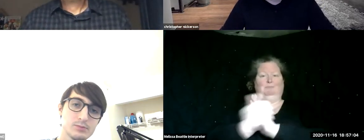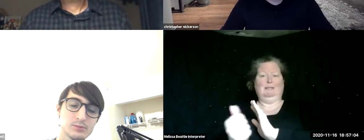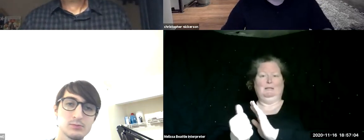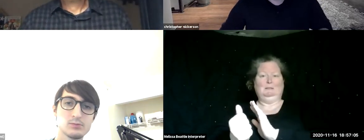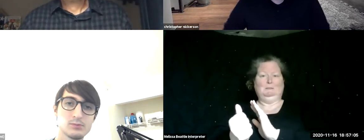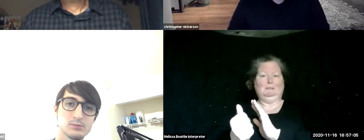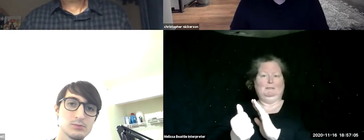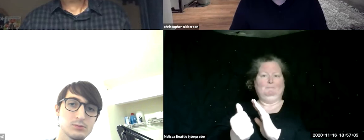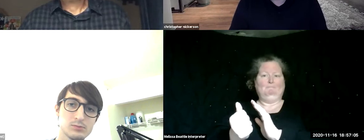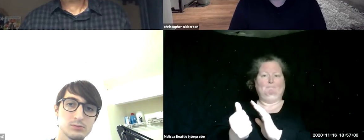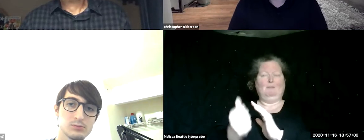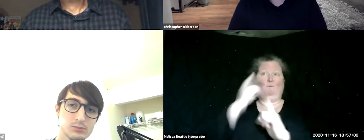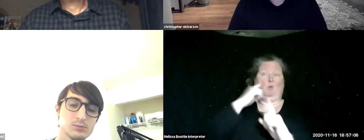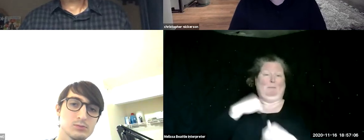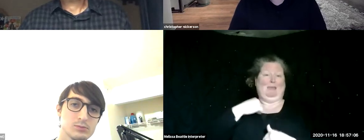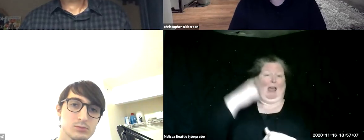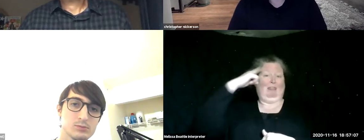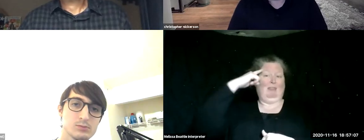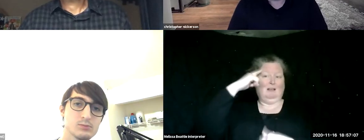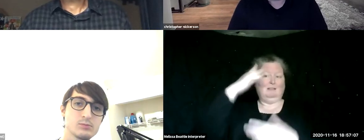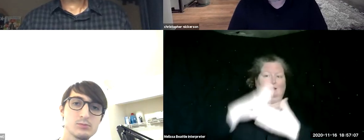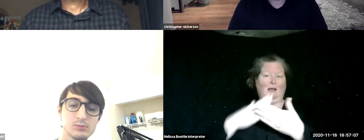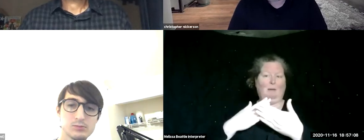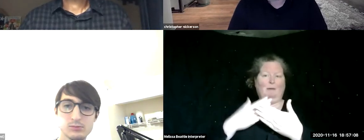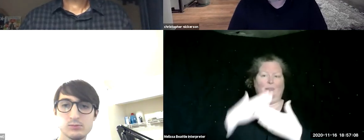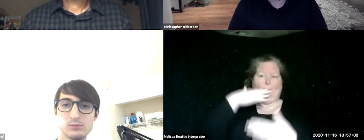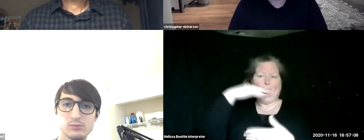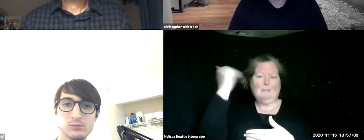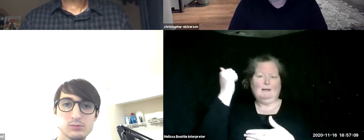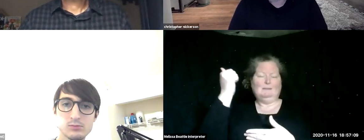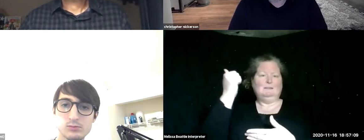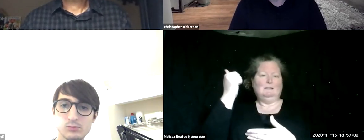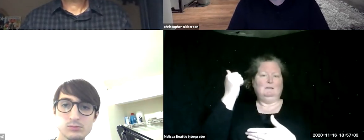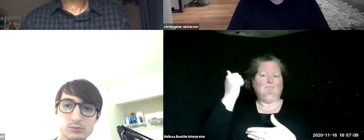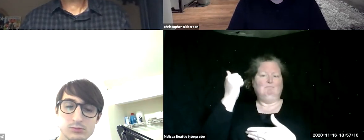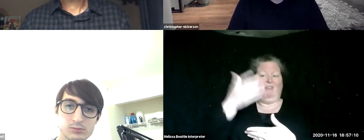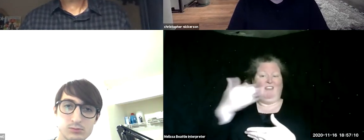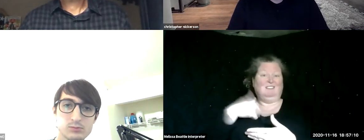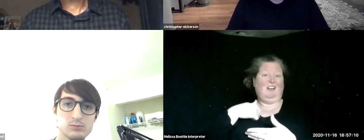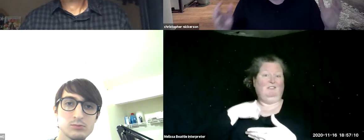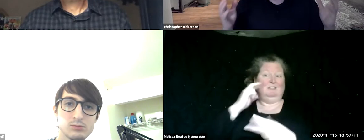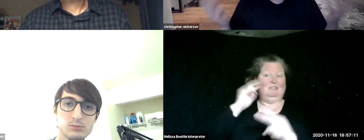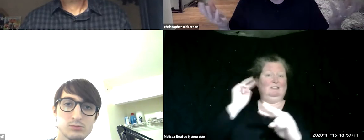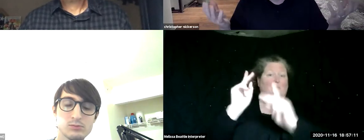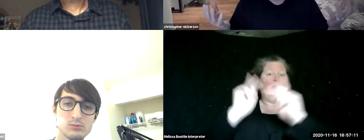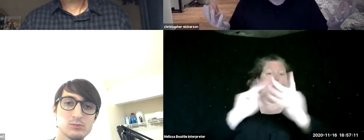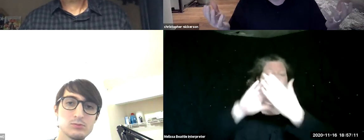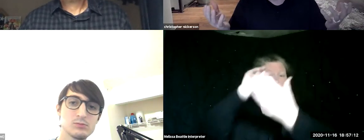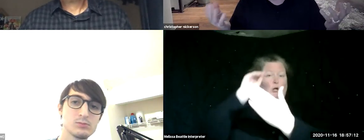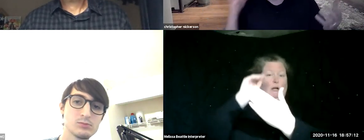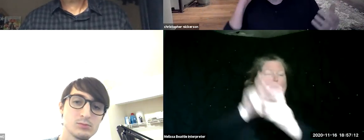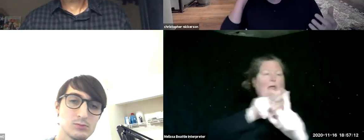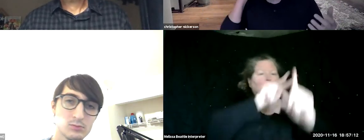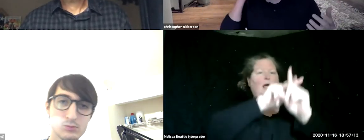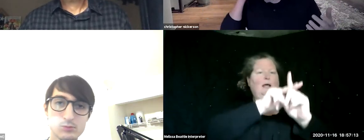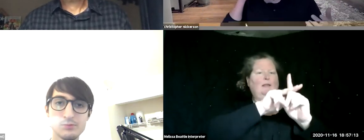I think some of the best mechanisms that I have watched people learn were they kind of applied their coding